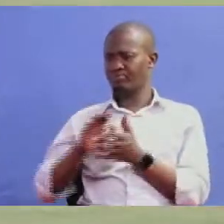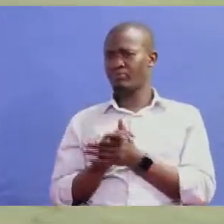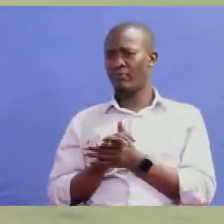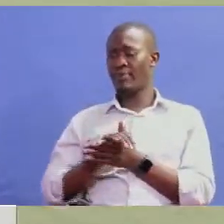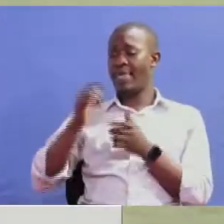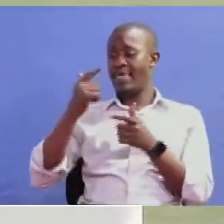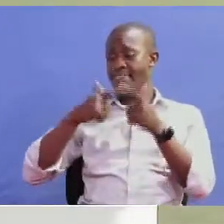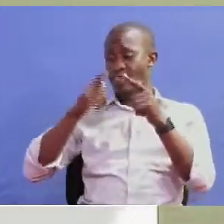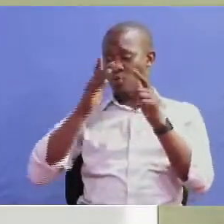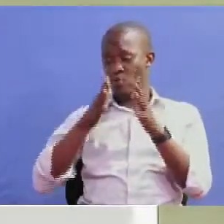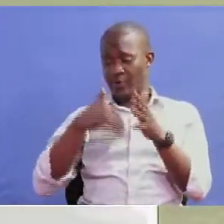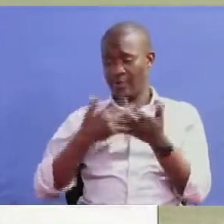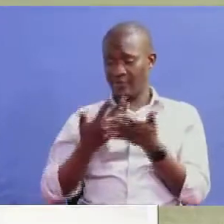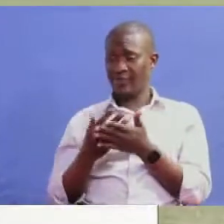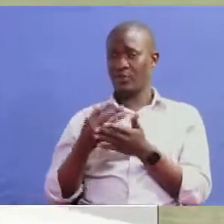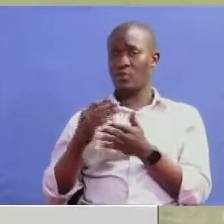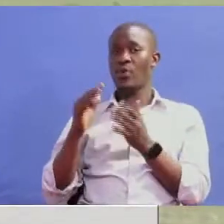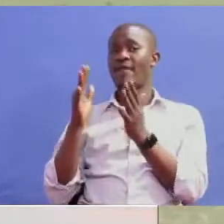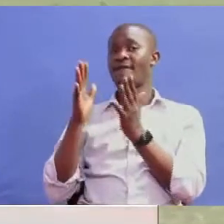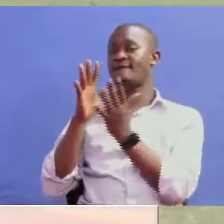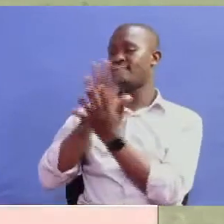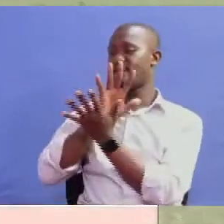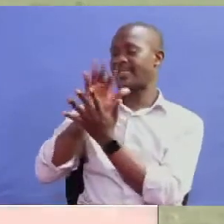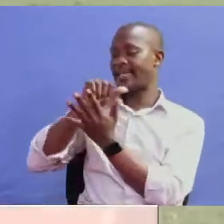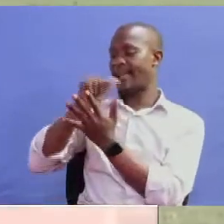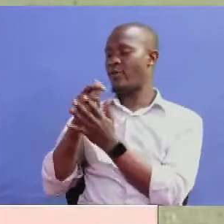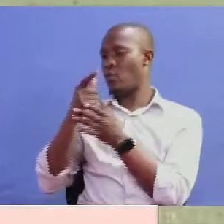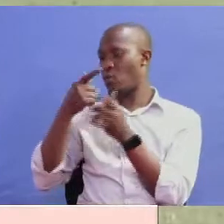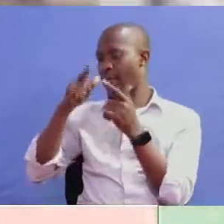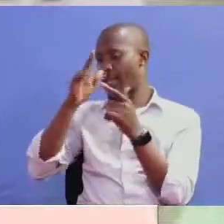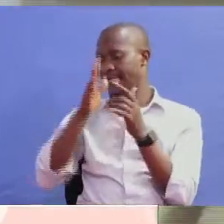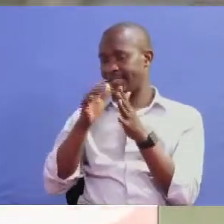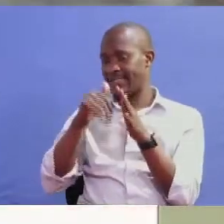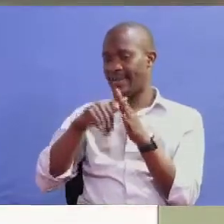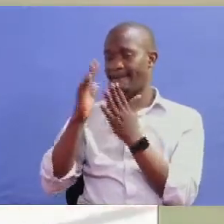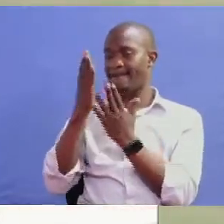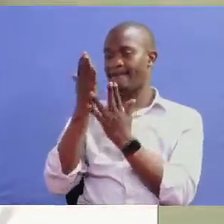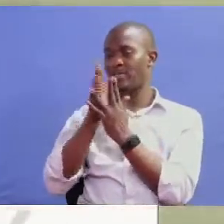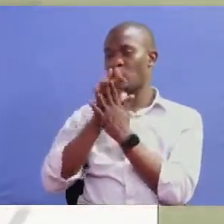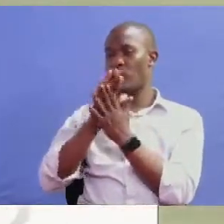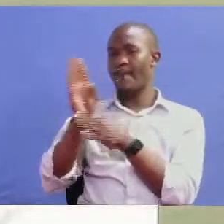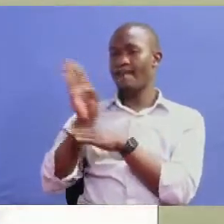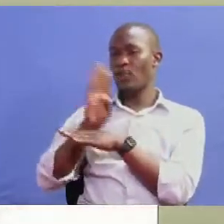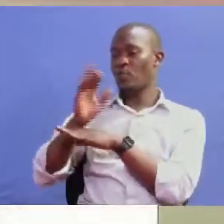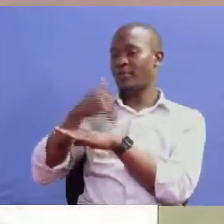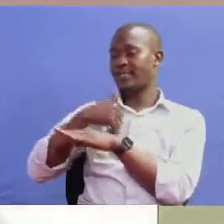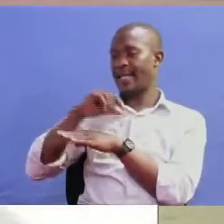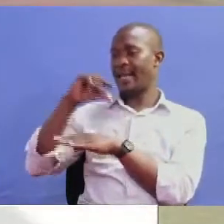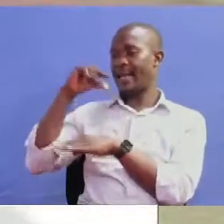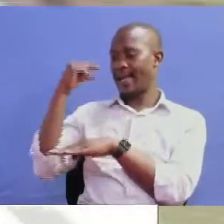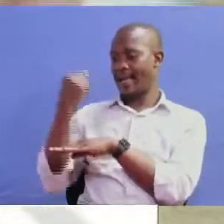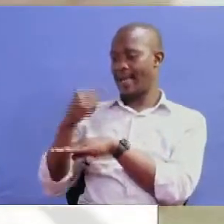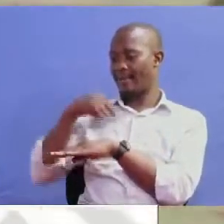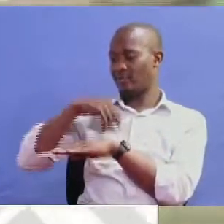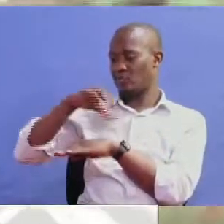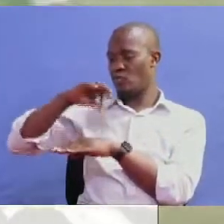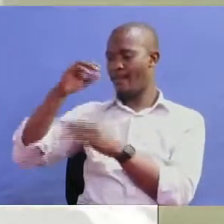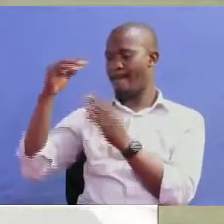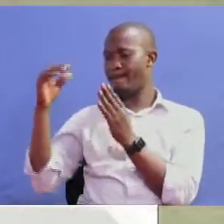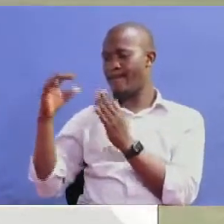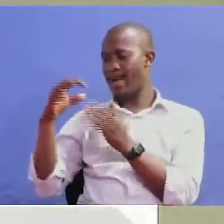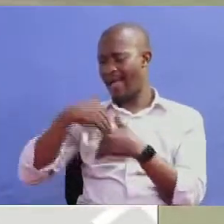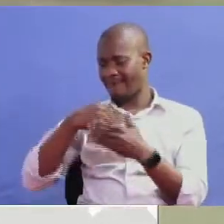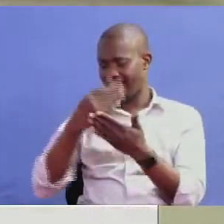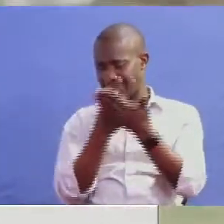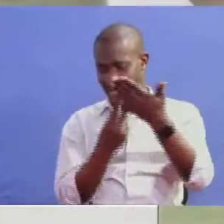the second-legged tie will face the winner of another exciting showdown between Botswana and Gabon to book a ticket to the